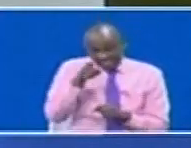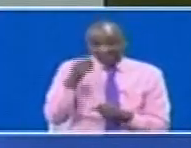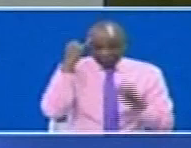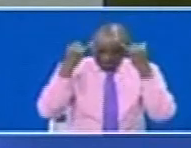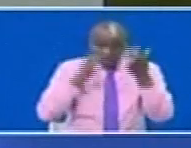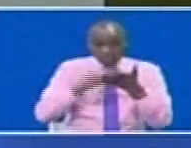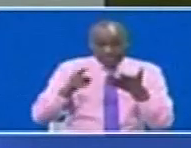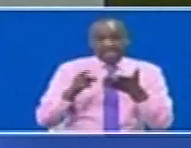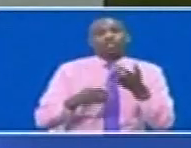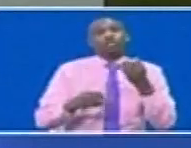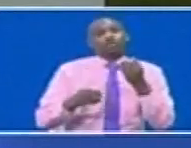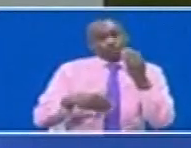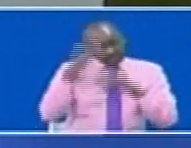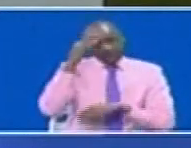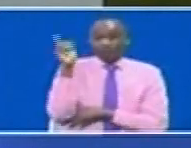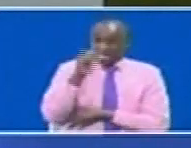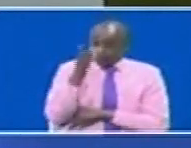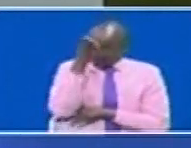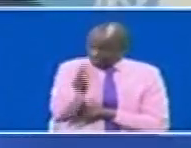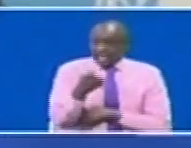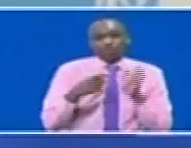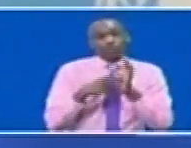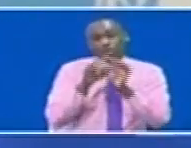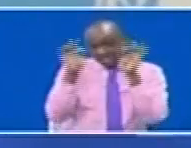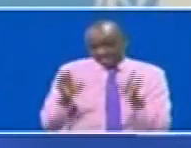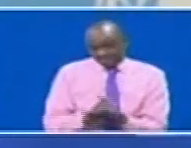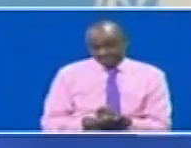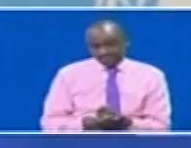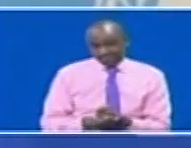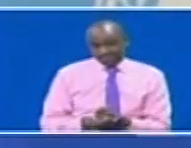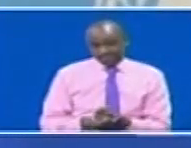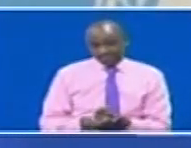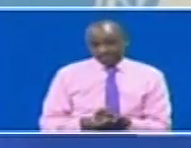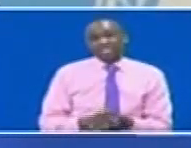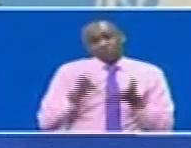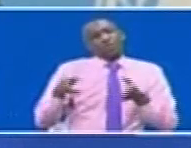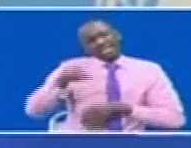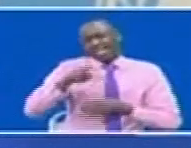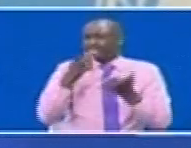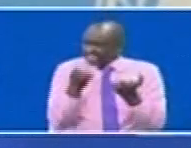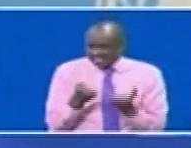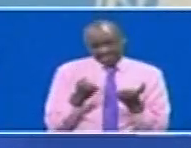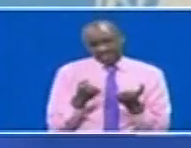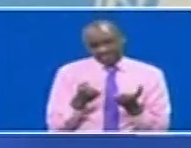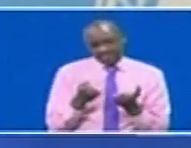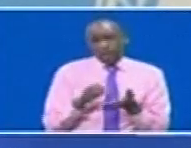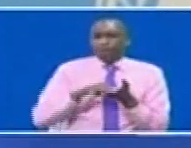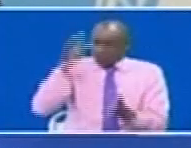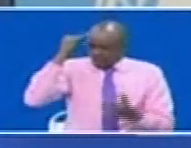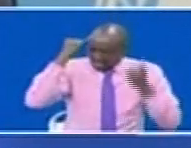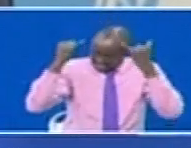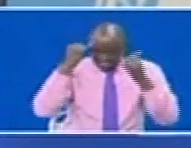at University of Nairobi is testament to that. We are still in need of more